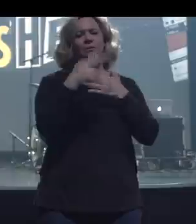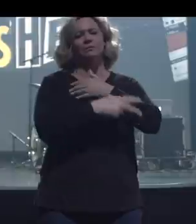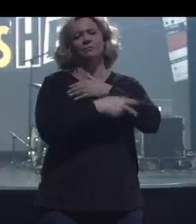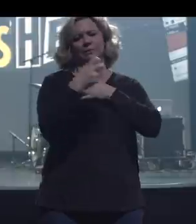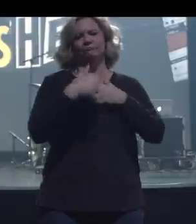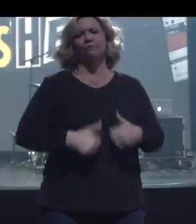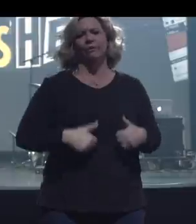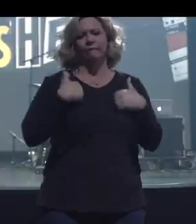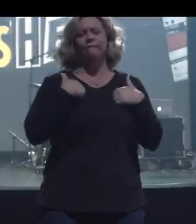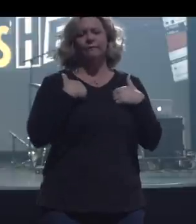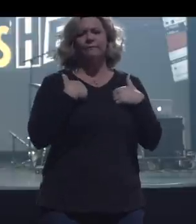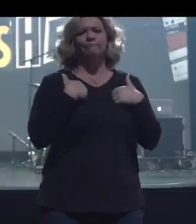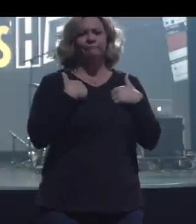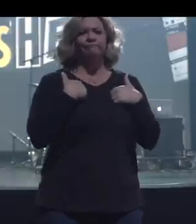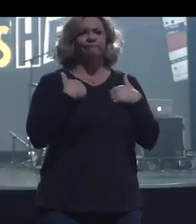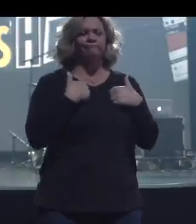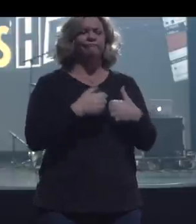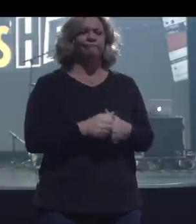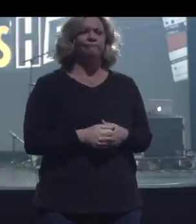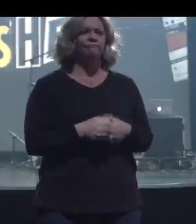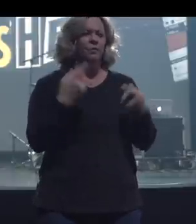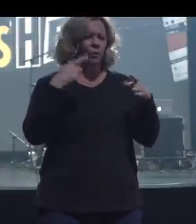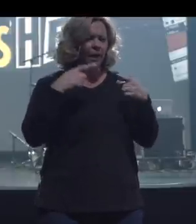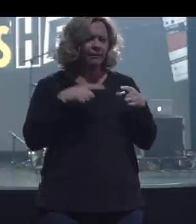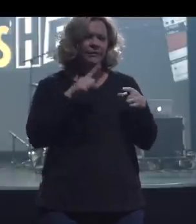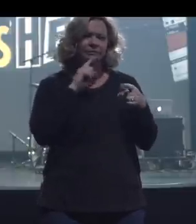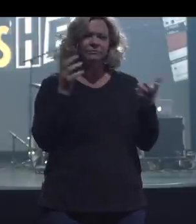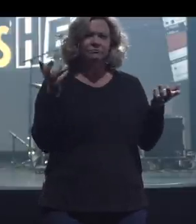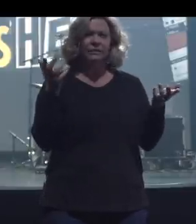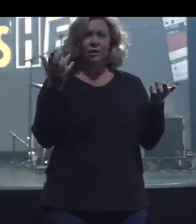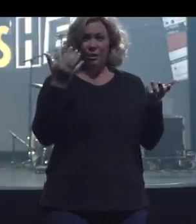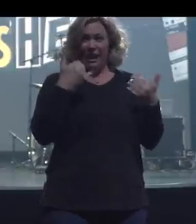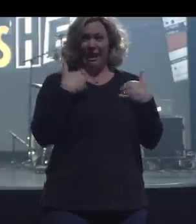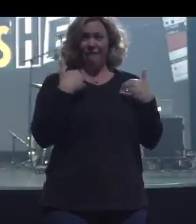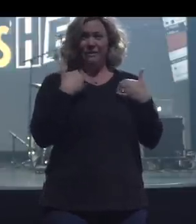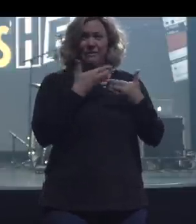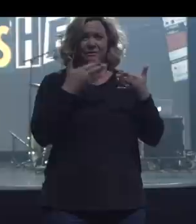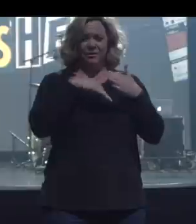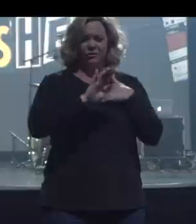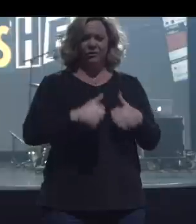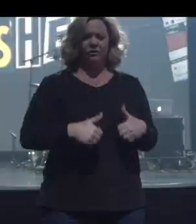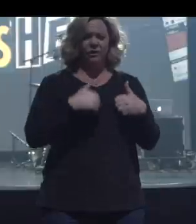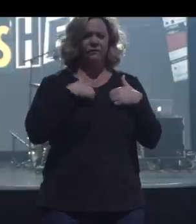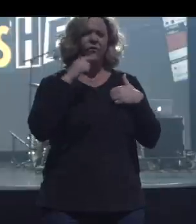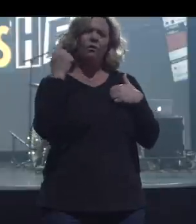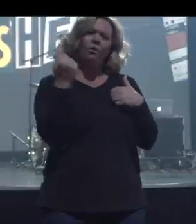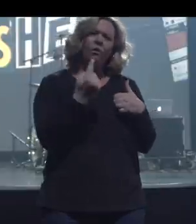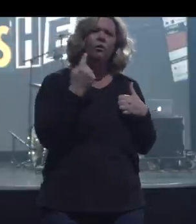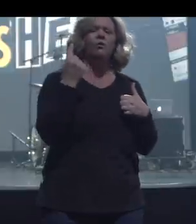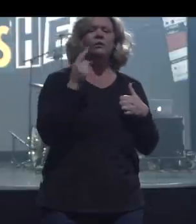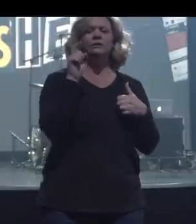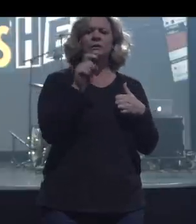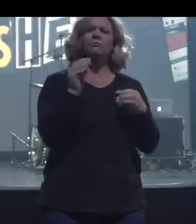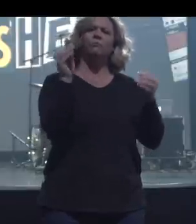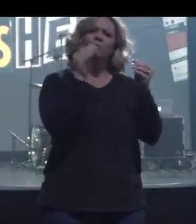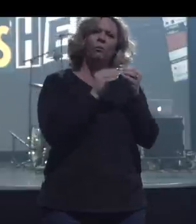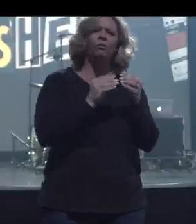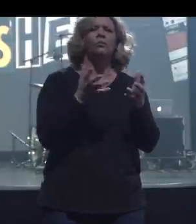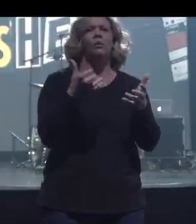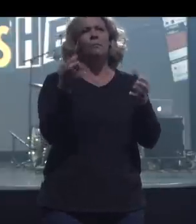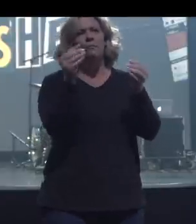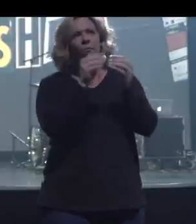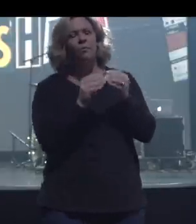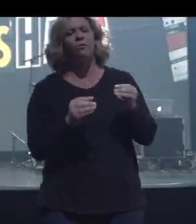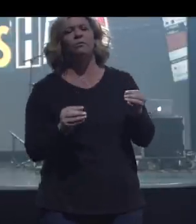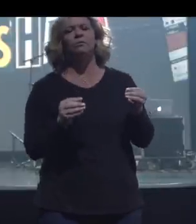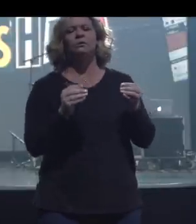life. What happens is if you have this thing in your life that you always need more, what happens